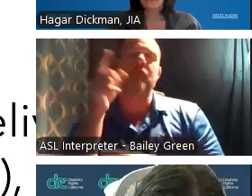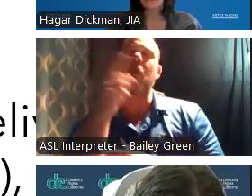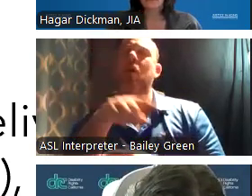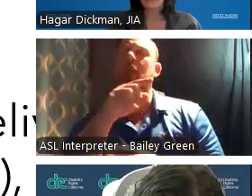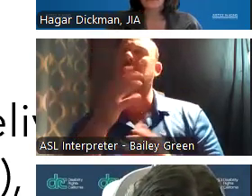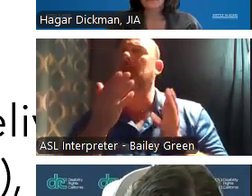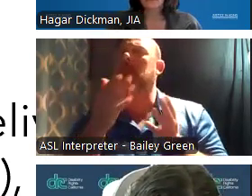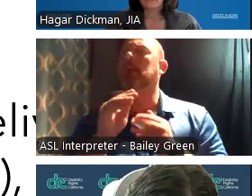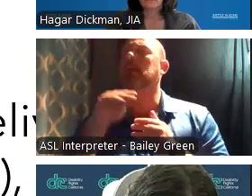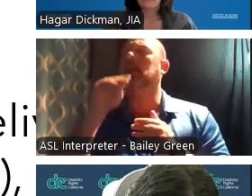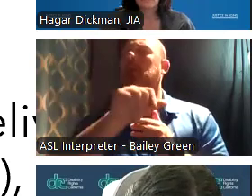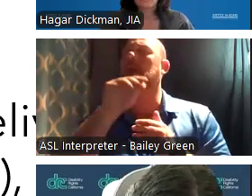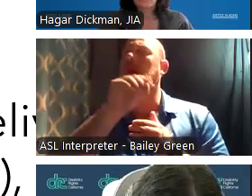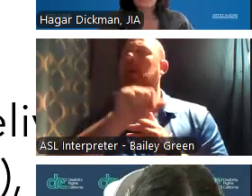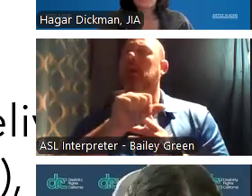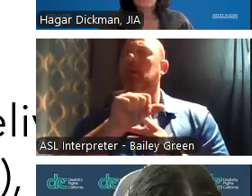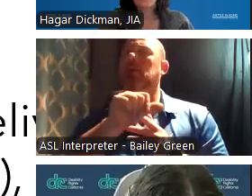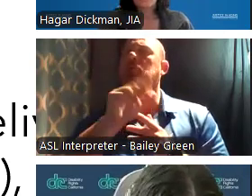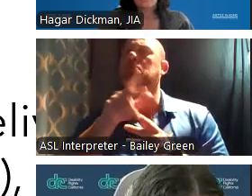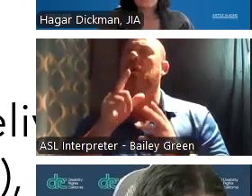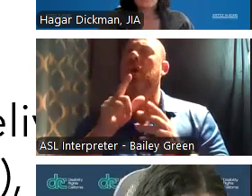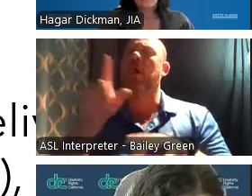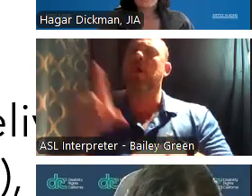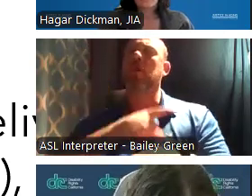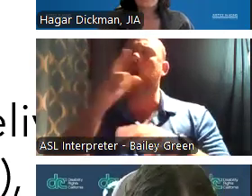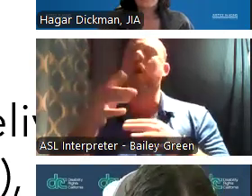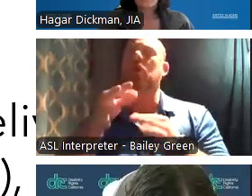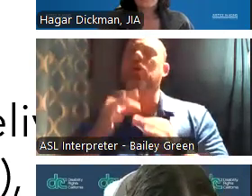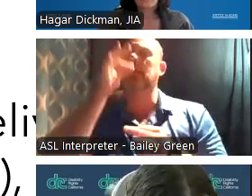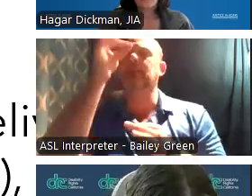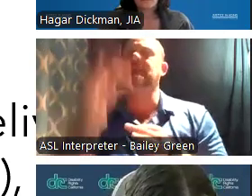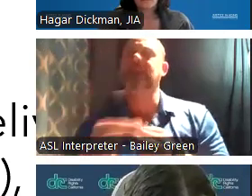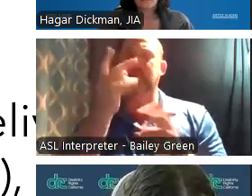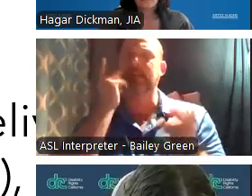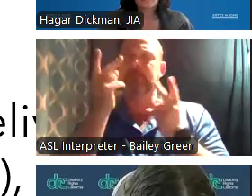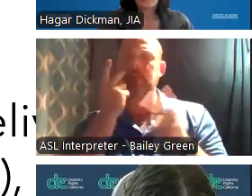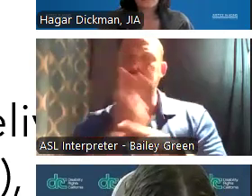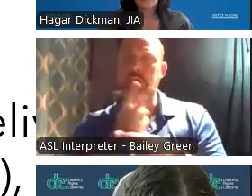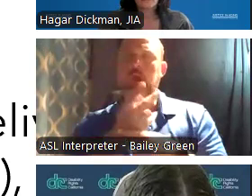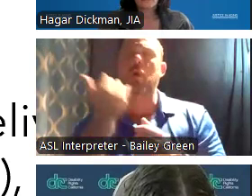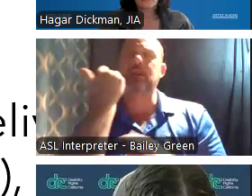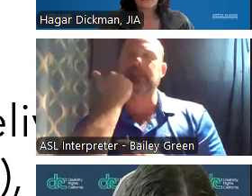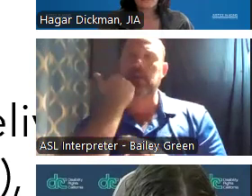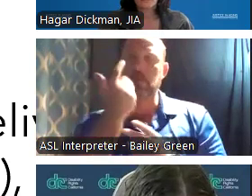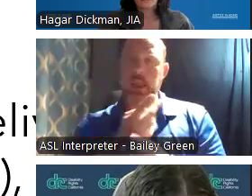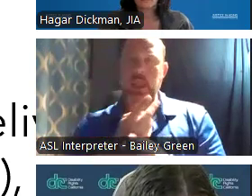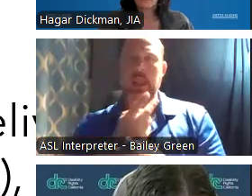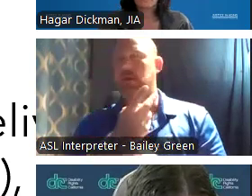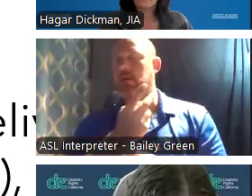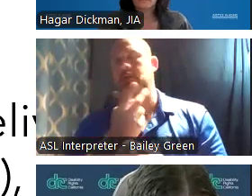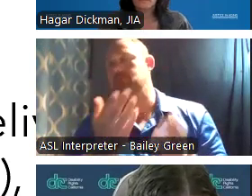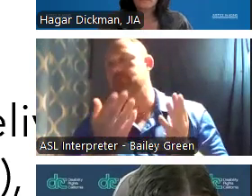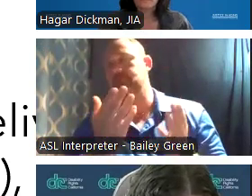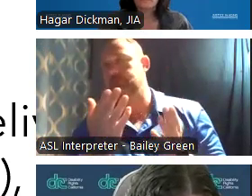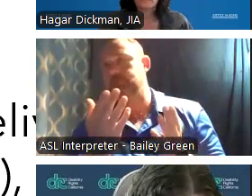maybe pay into a longer extended vision care or dental care, but honestly, that may be